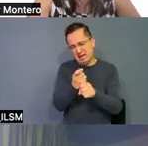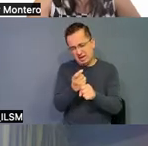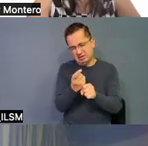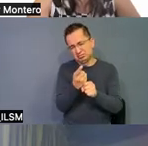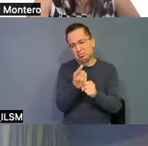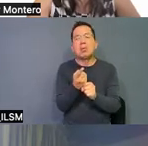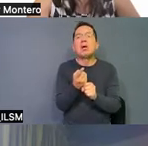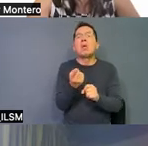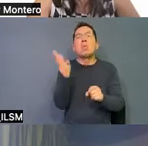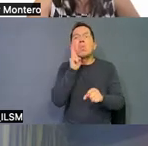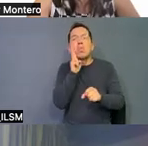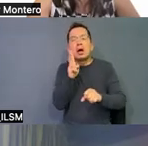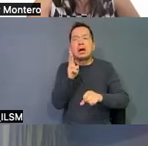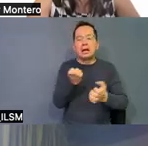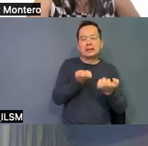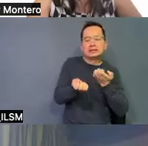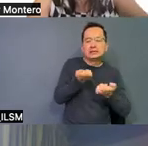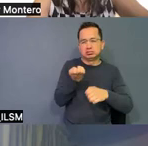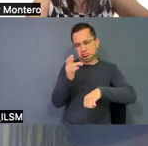we're going to...